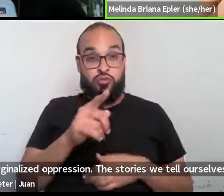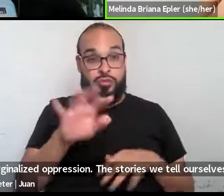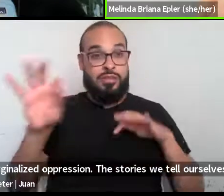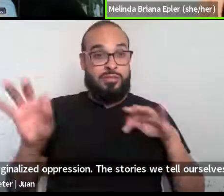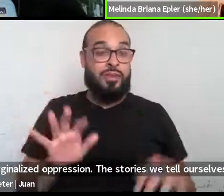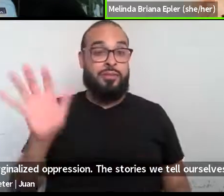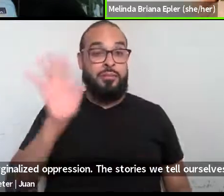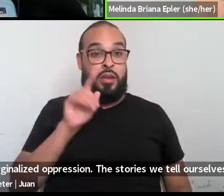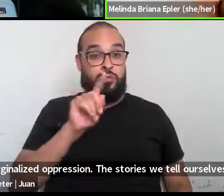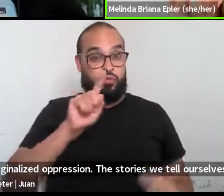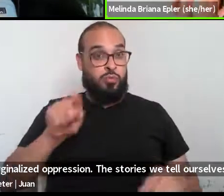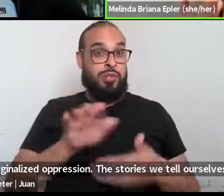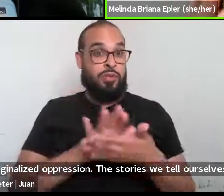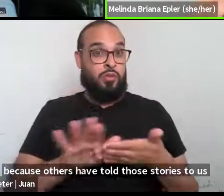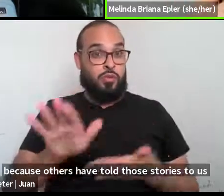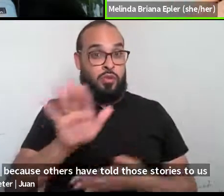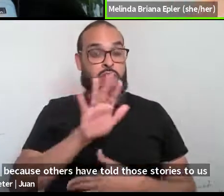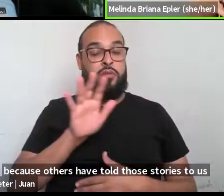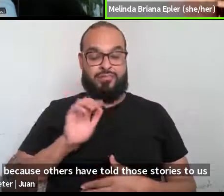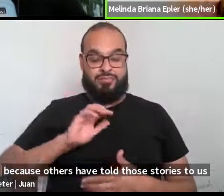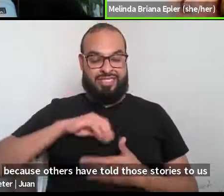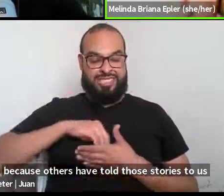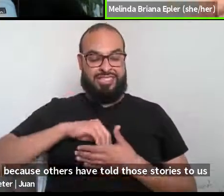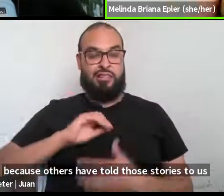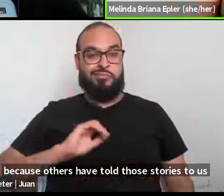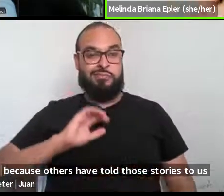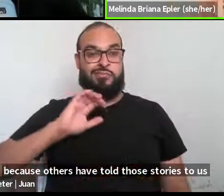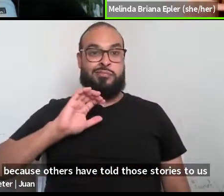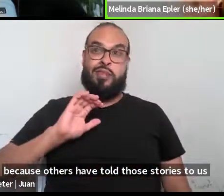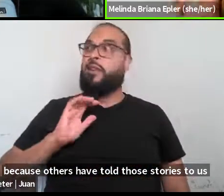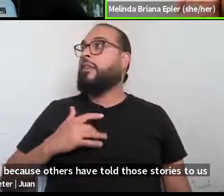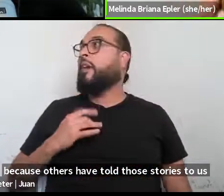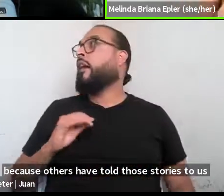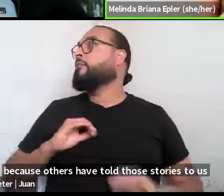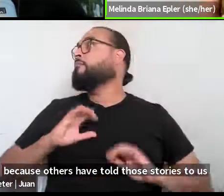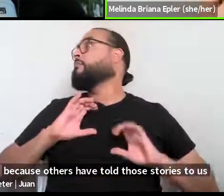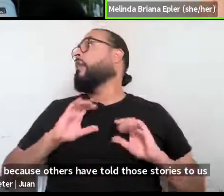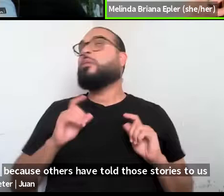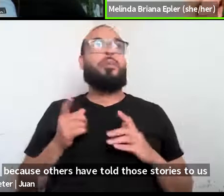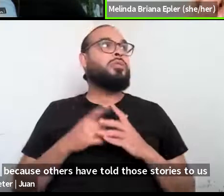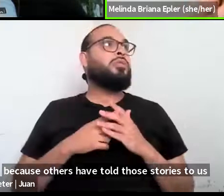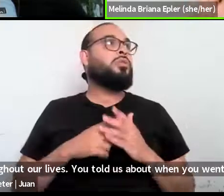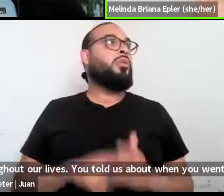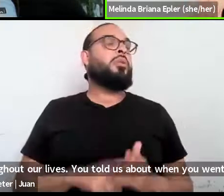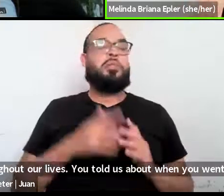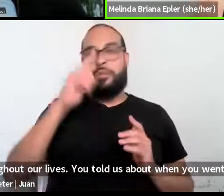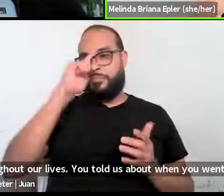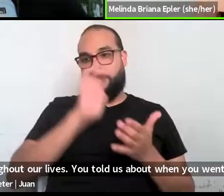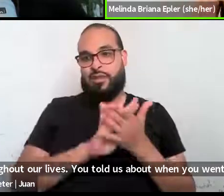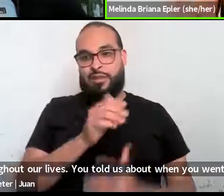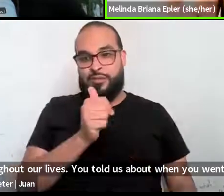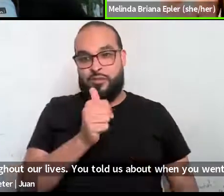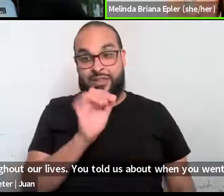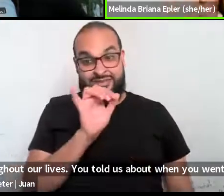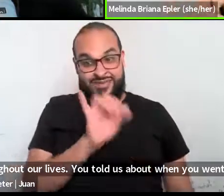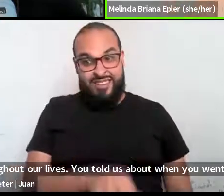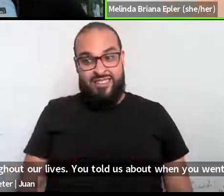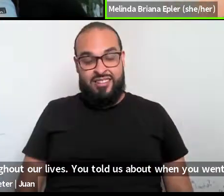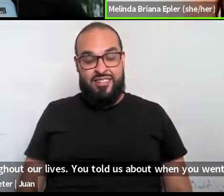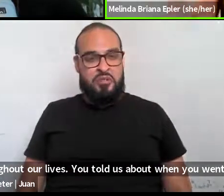and your self-esteem grew, you started believing in yourself. I think that is kind of